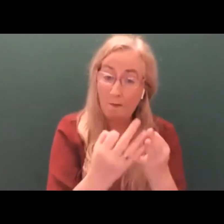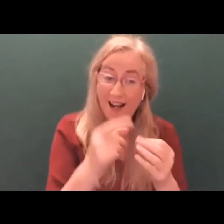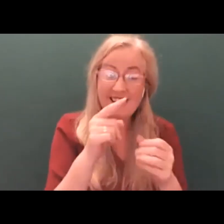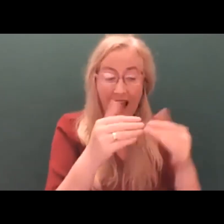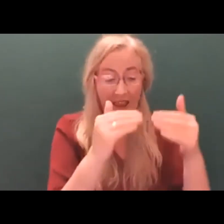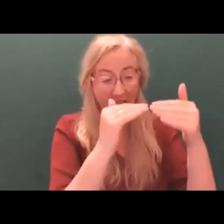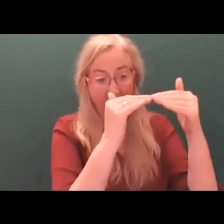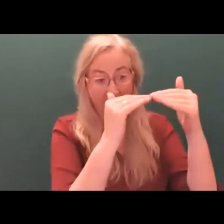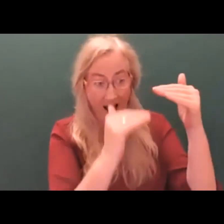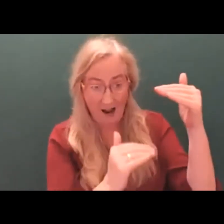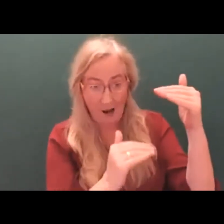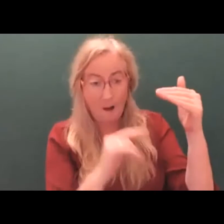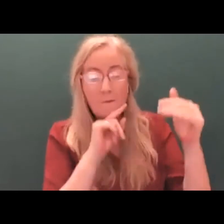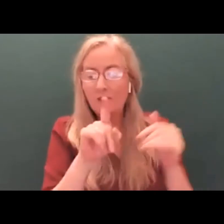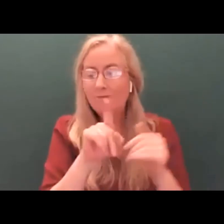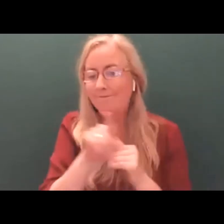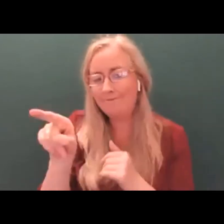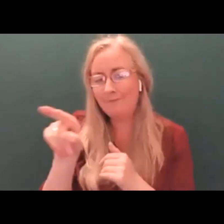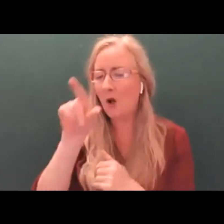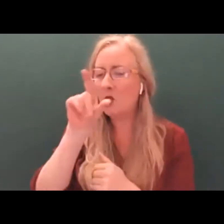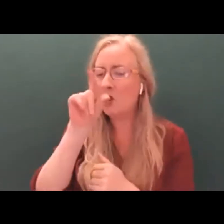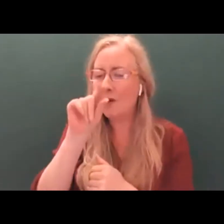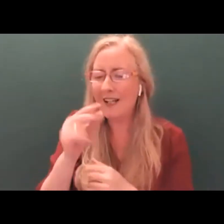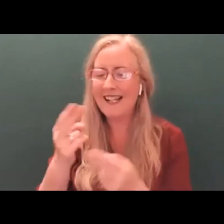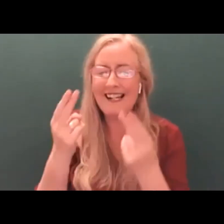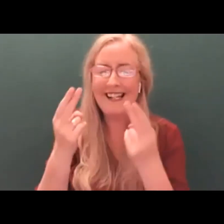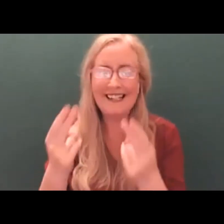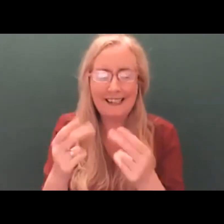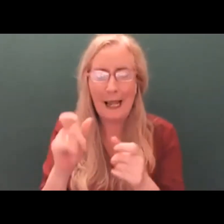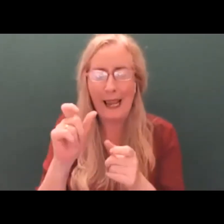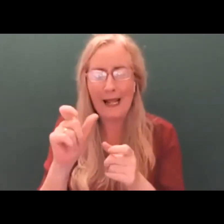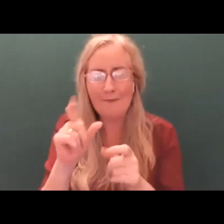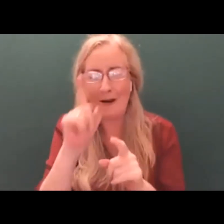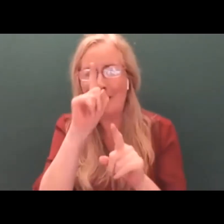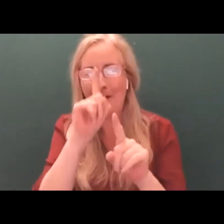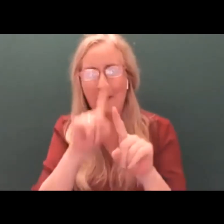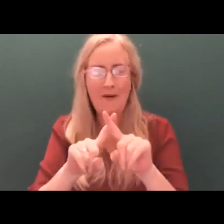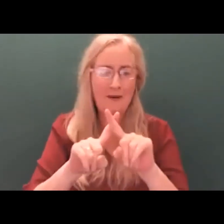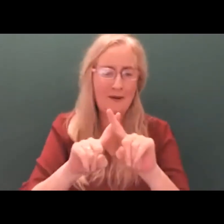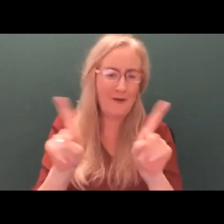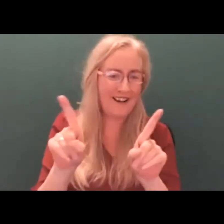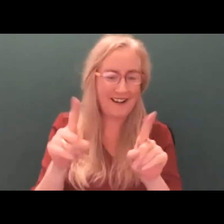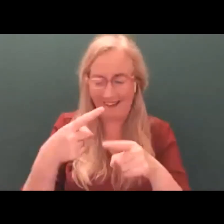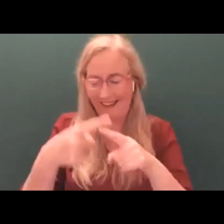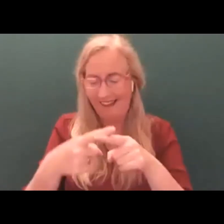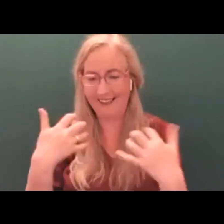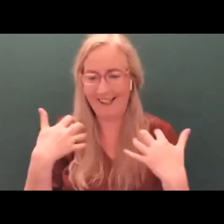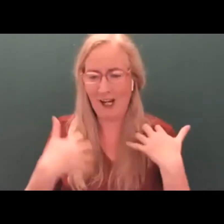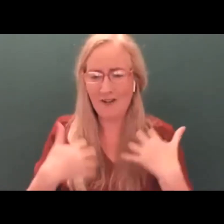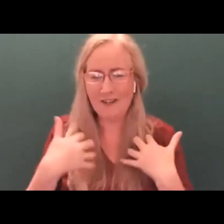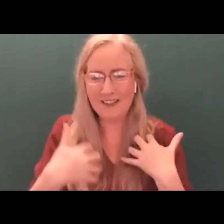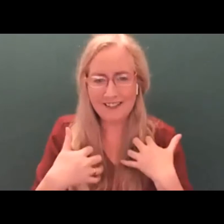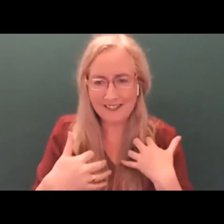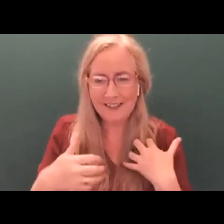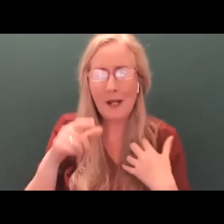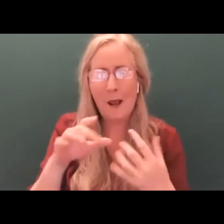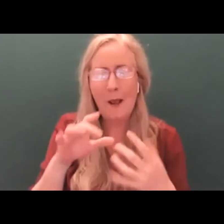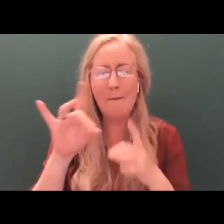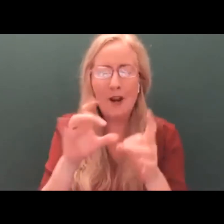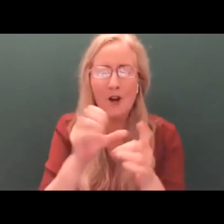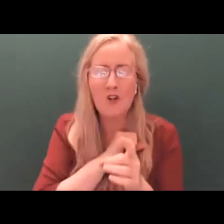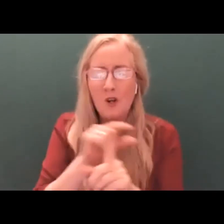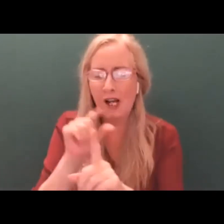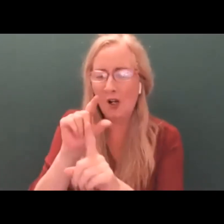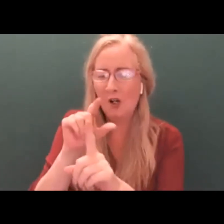piece. But for Twitter, you need to be a little bit quirky and interesting in order to make your